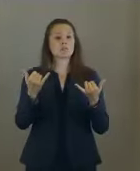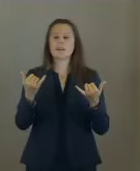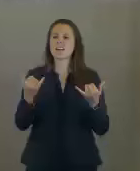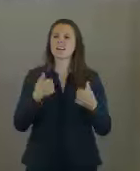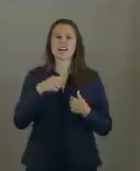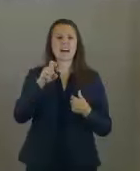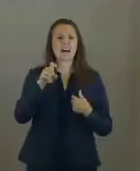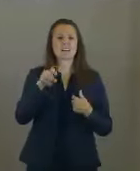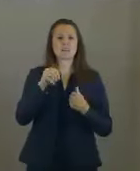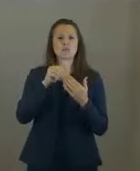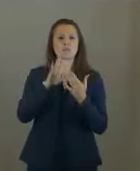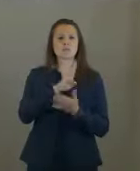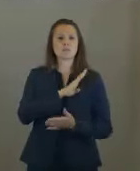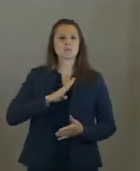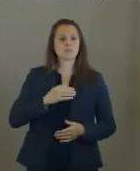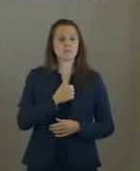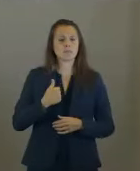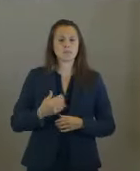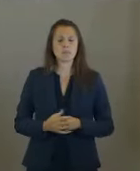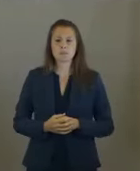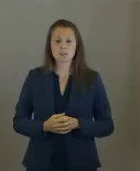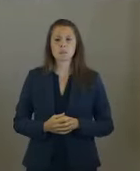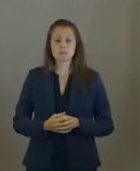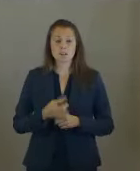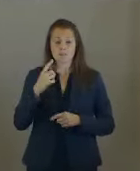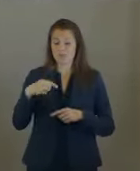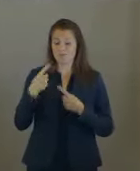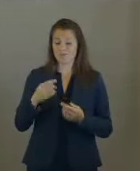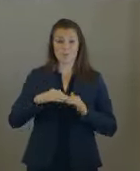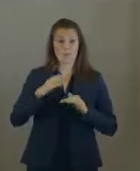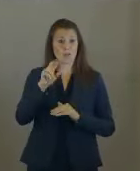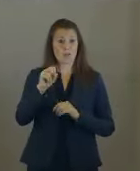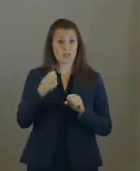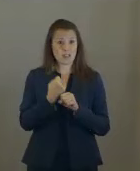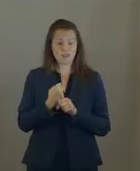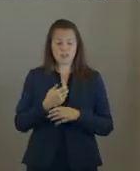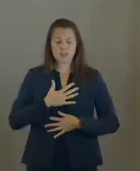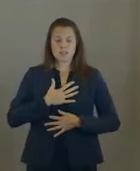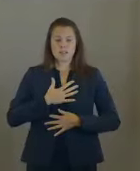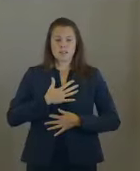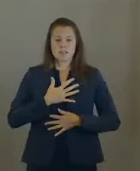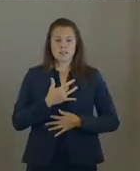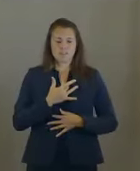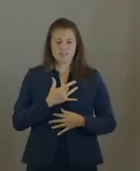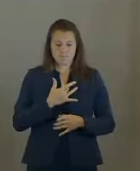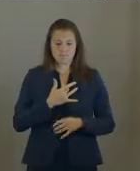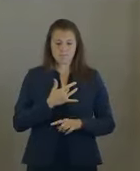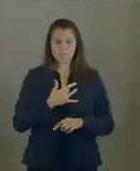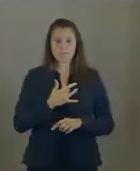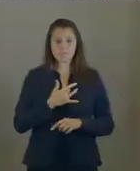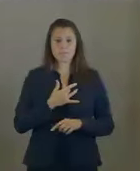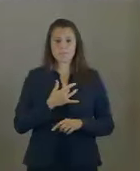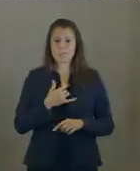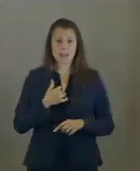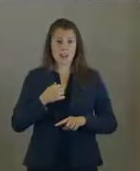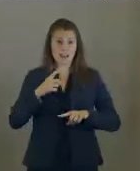I needed to address the board members because for over 30 years, emotional. I've